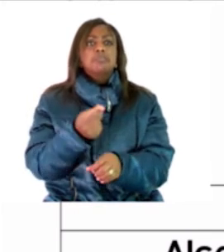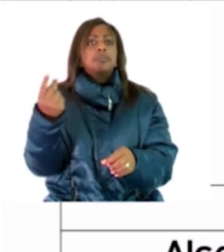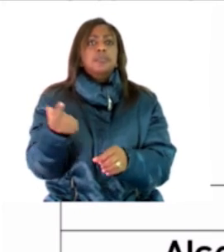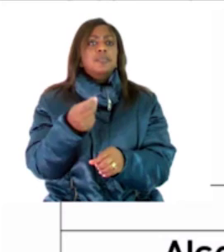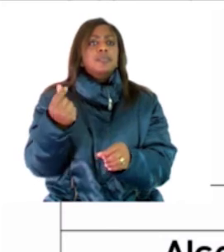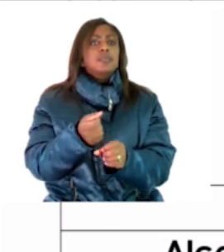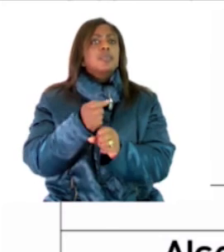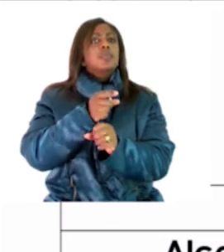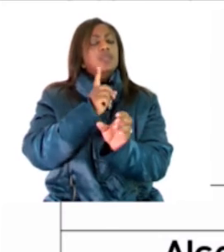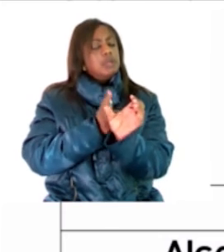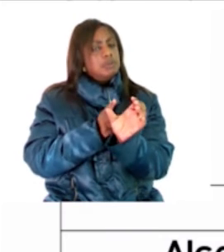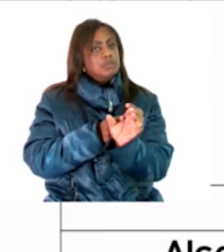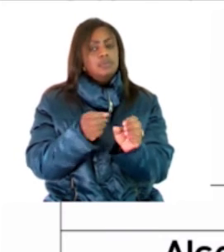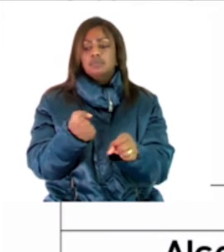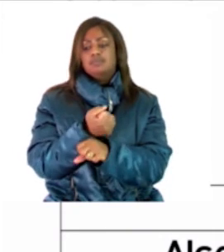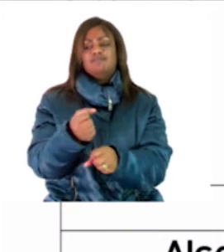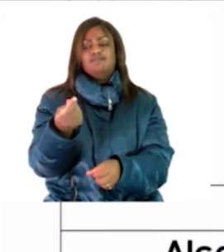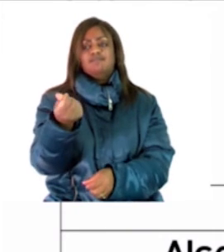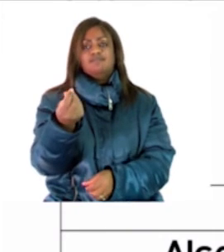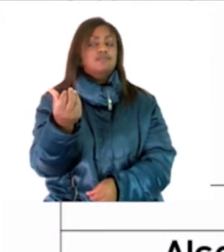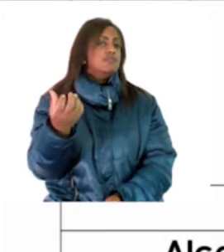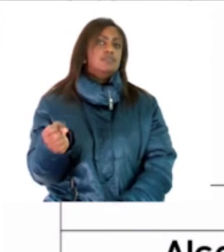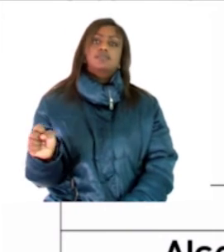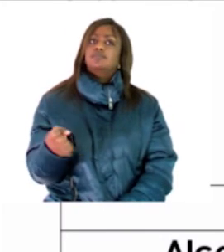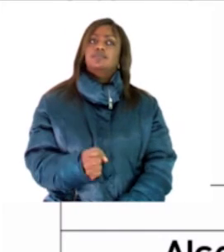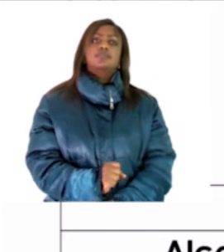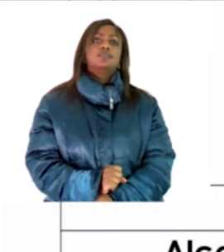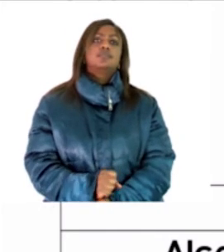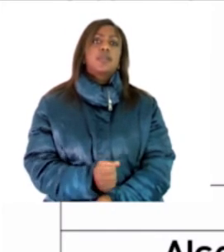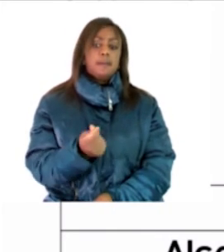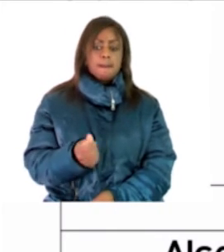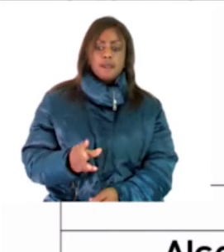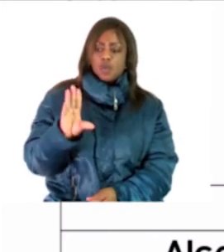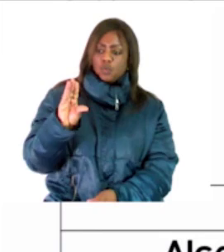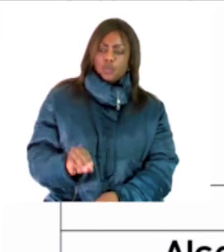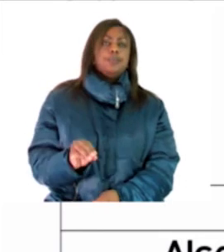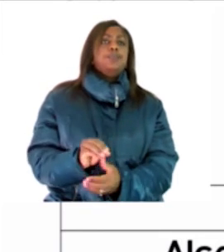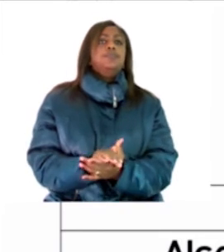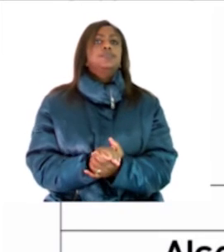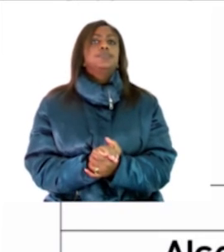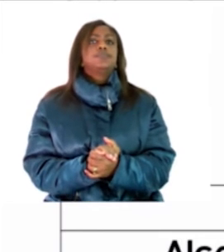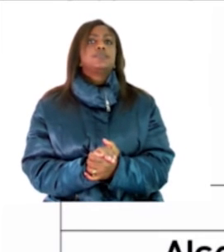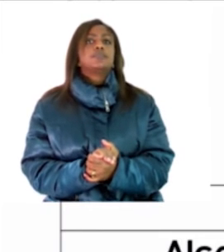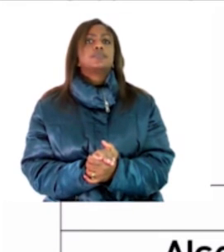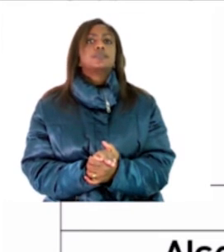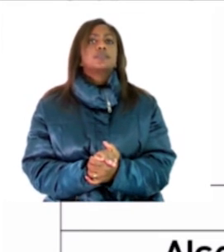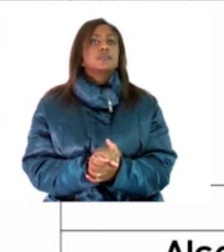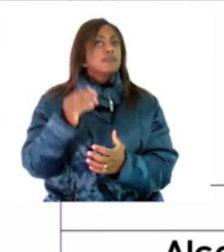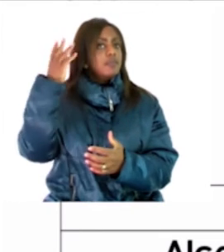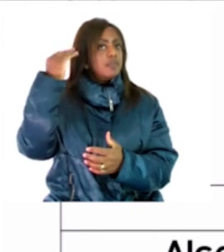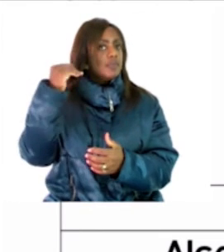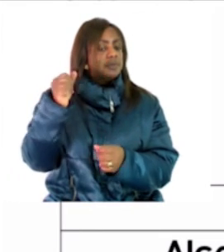you're abusing alcohol, your judgment, your thinking, your behavior, everything change. And then